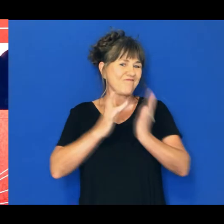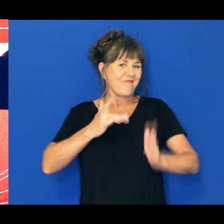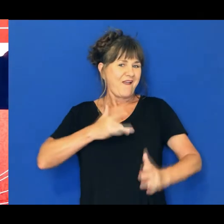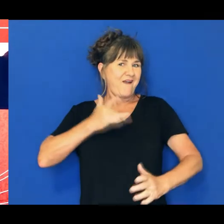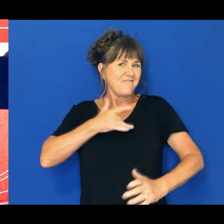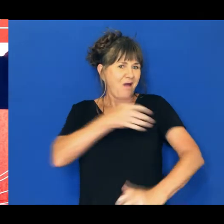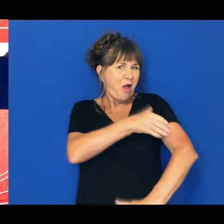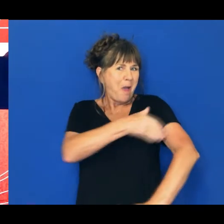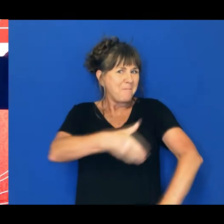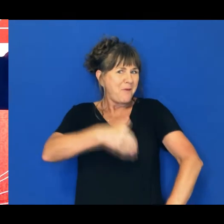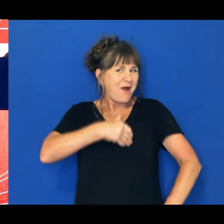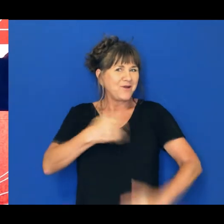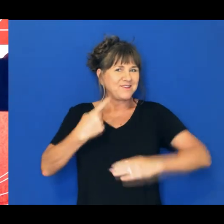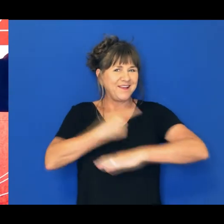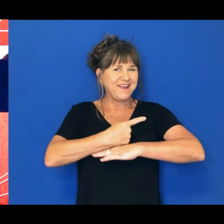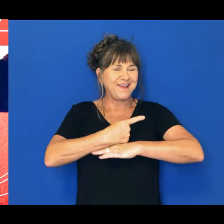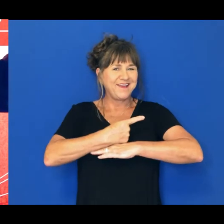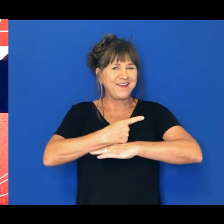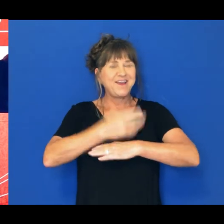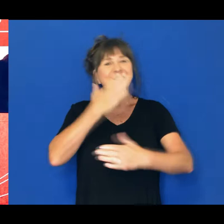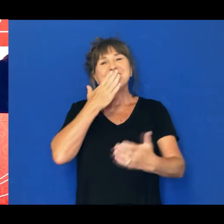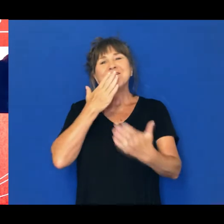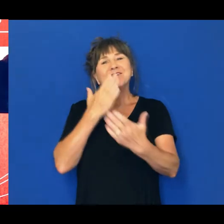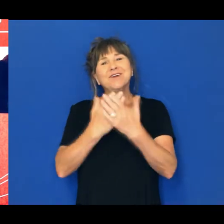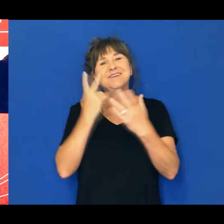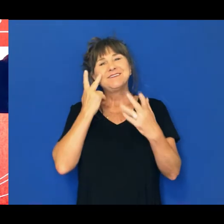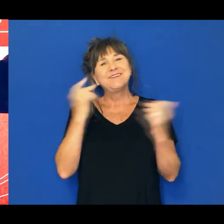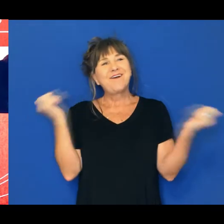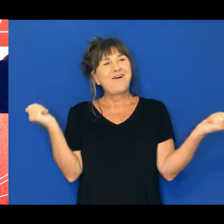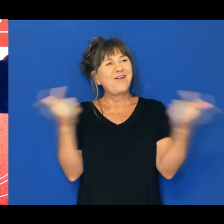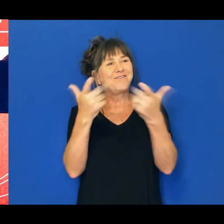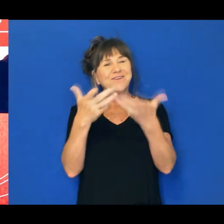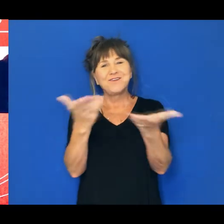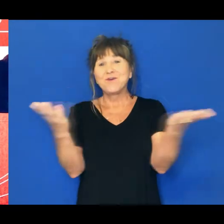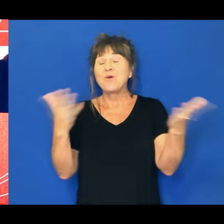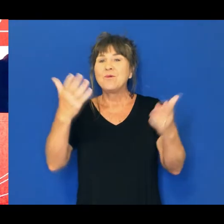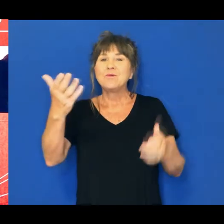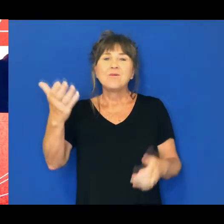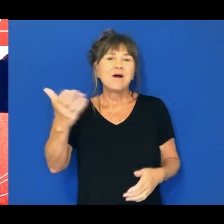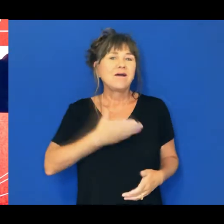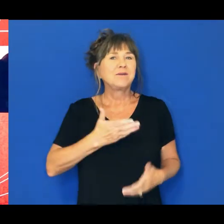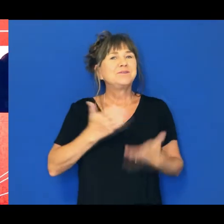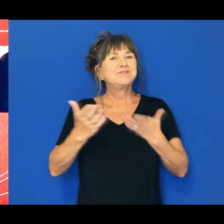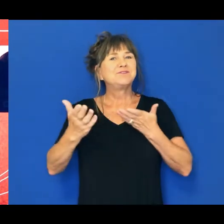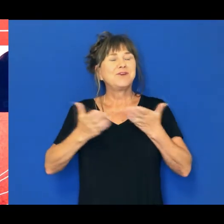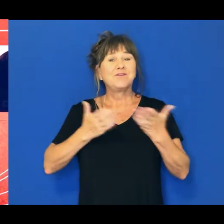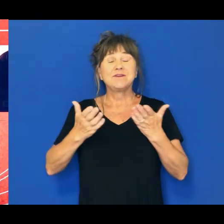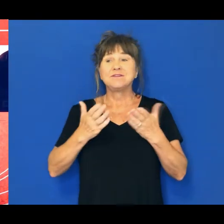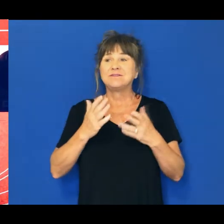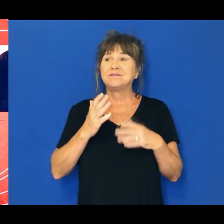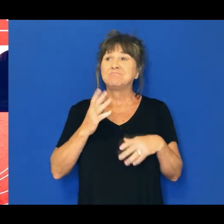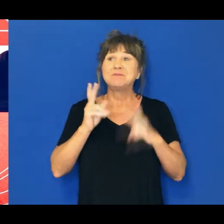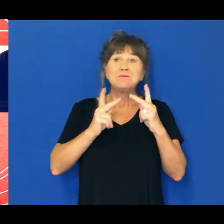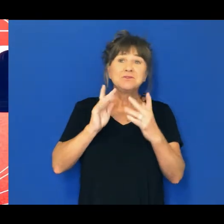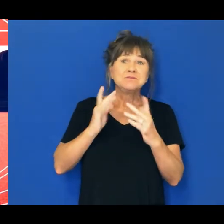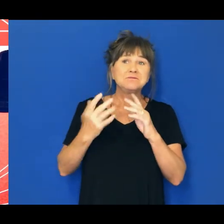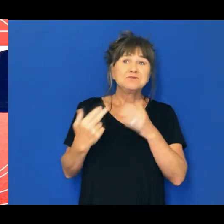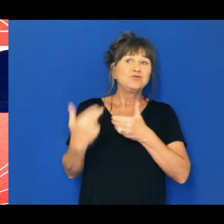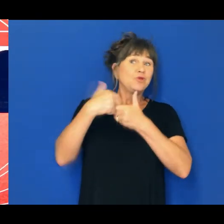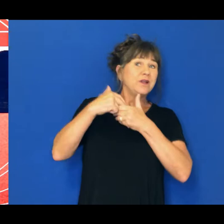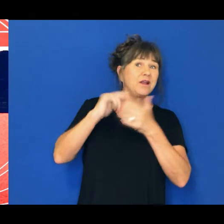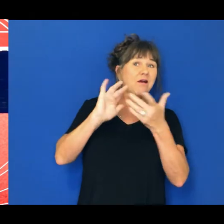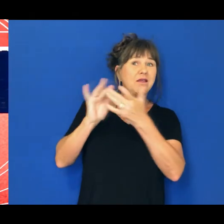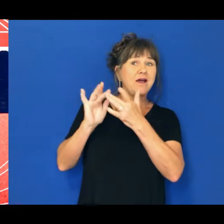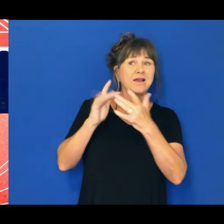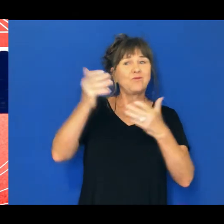I feel empowered today. Good to see everybody, and welcome to our 11 o'clock service. Everybody that's joining us online, God bless you,